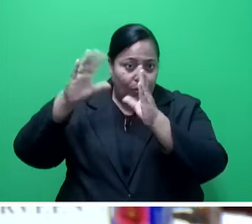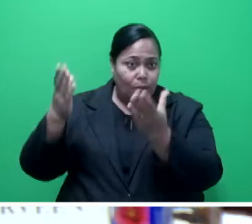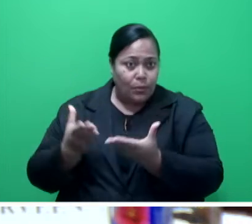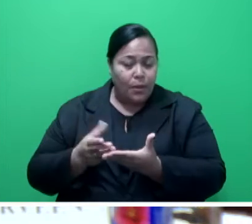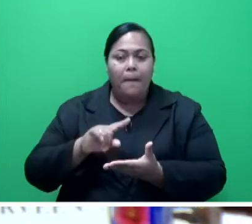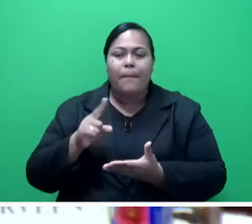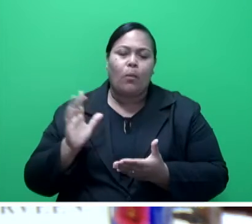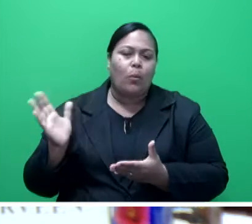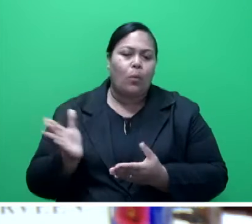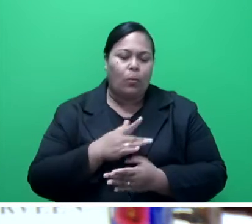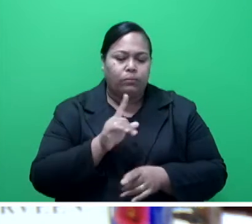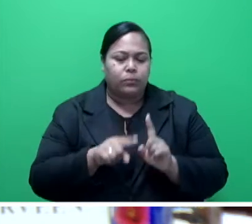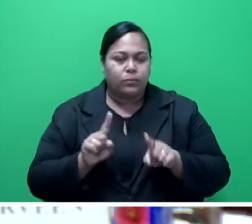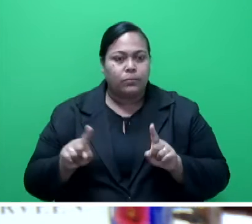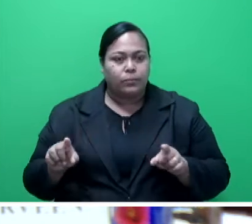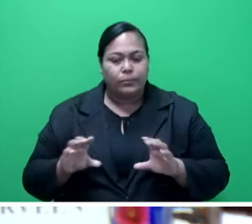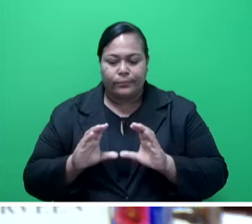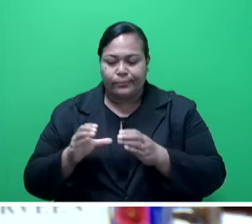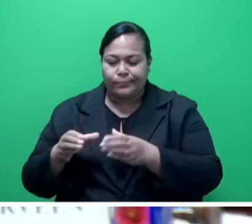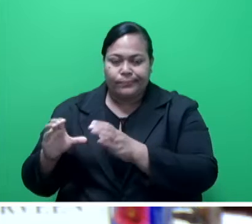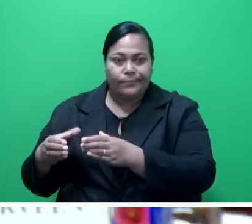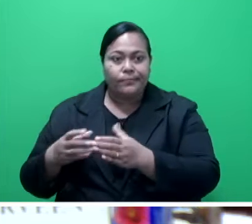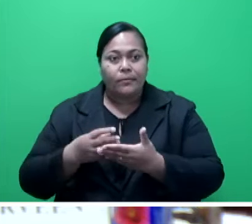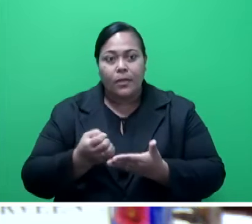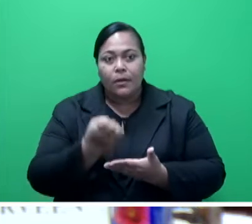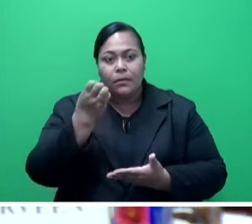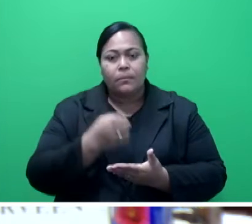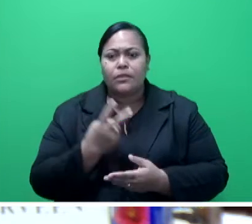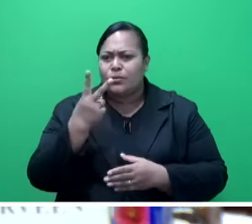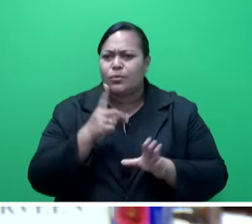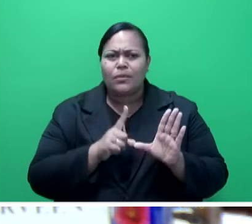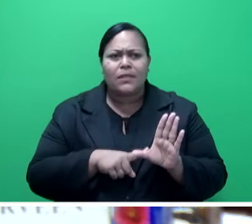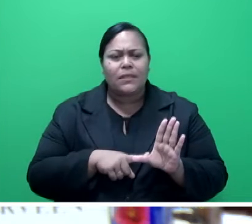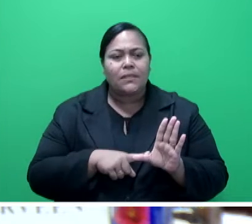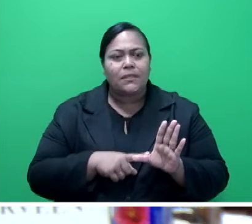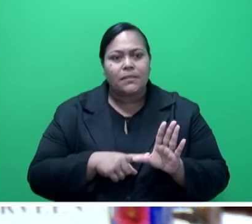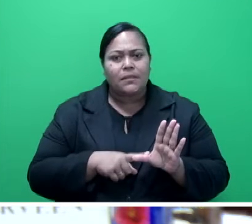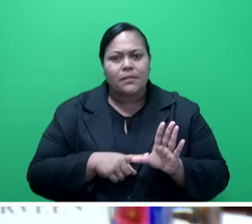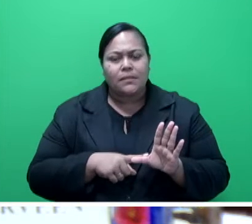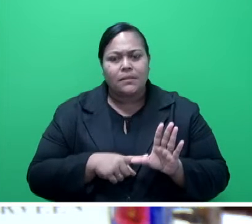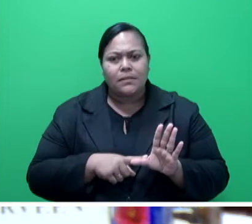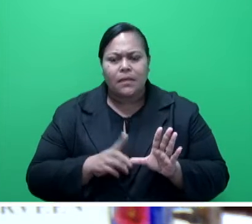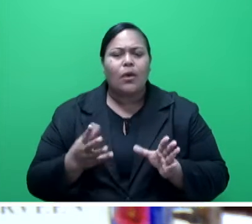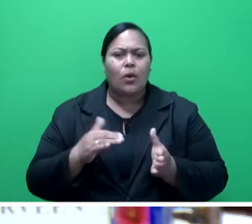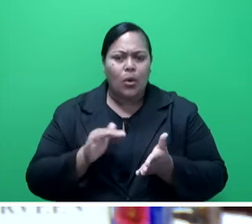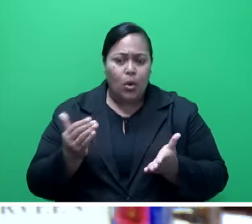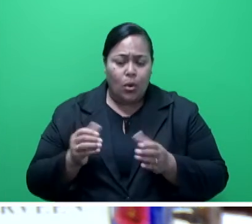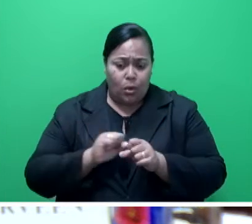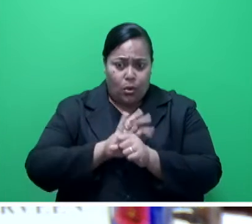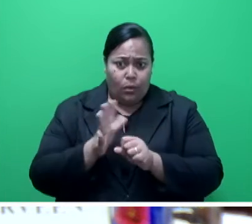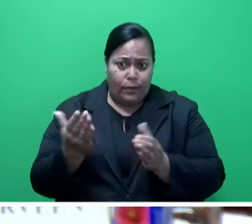every sector of the economy. With almost 2 years of living with the pandemic, COVID is not going